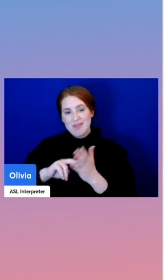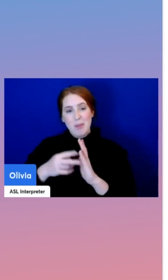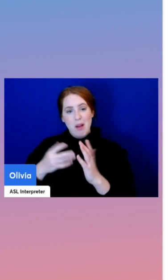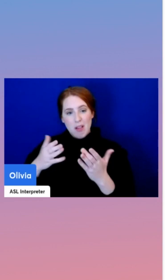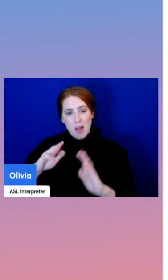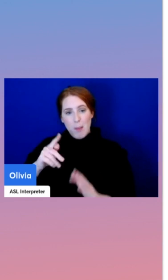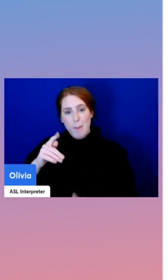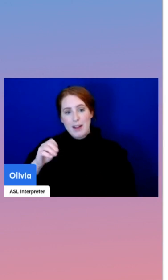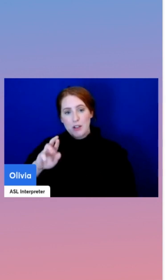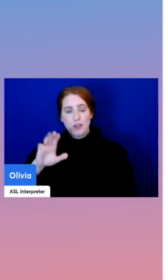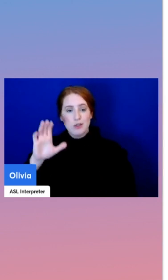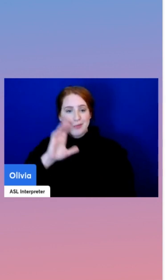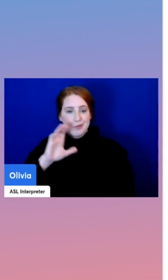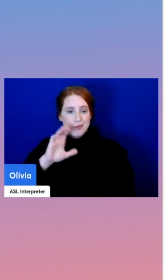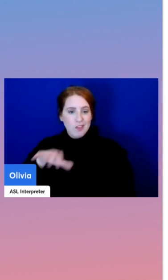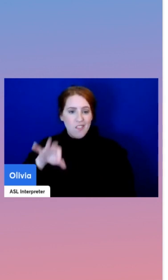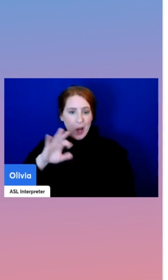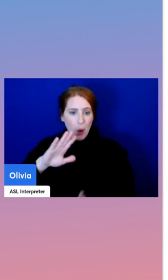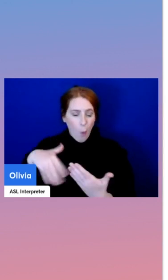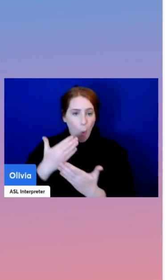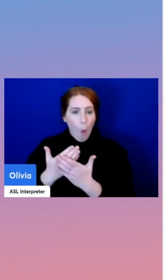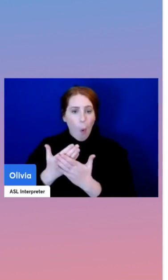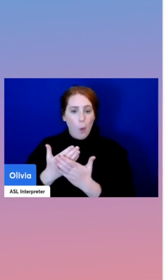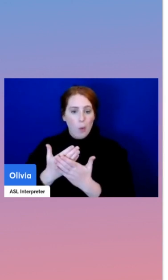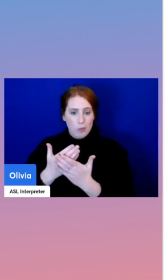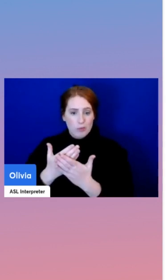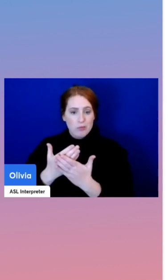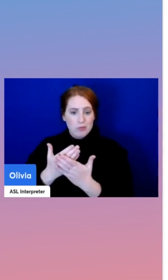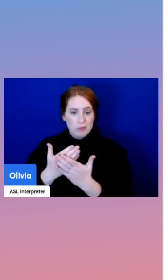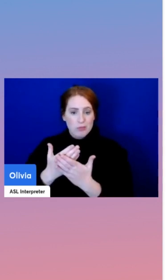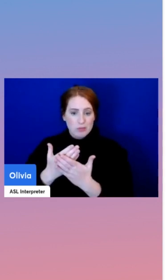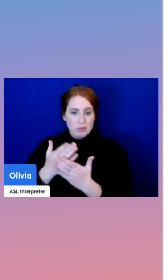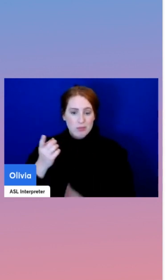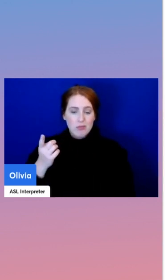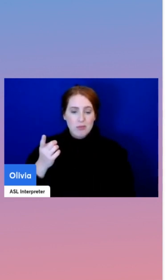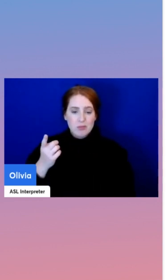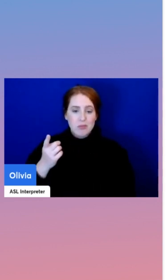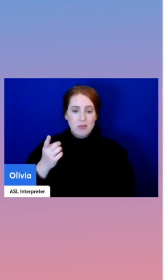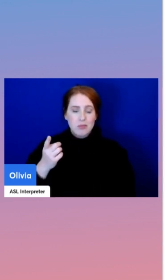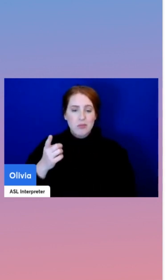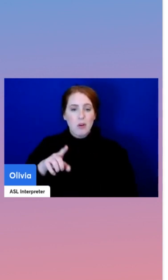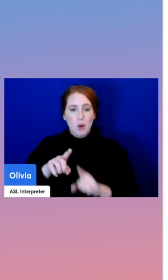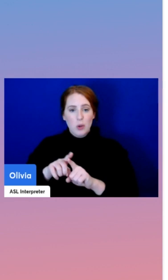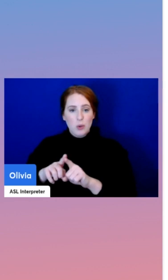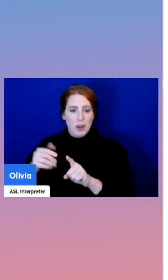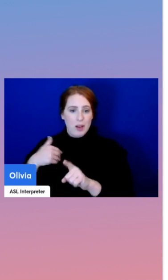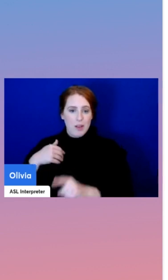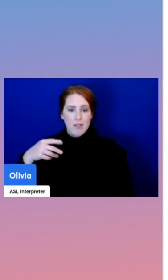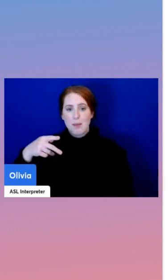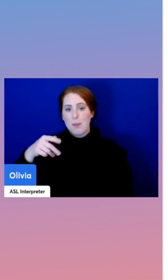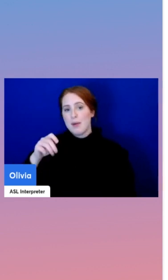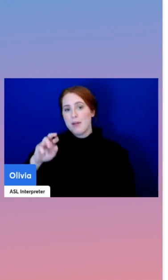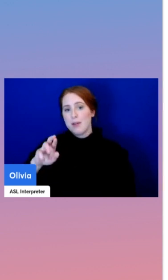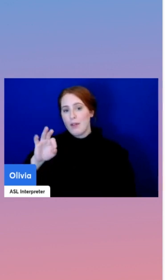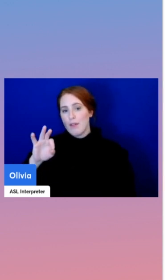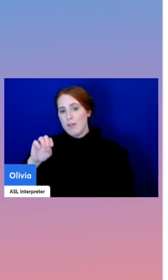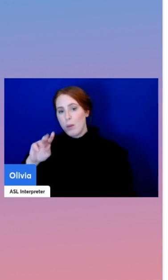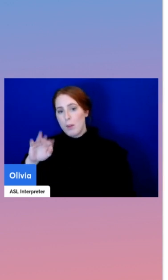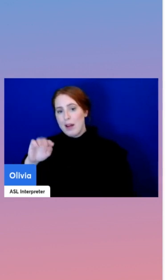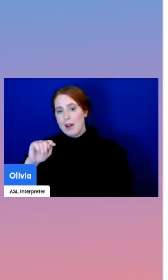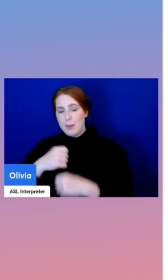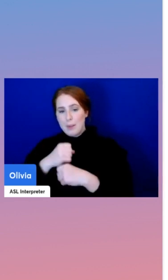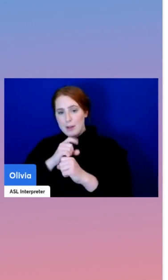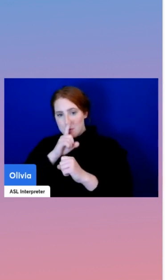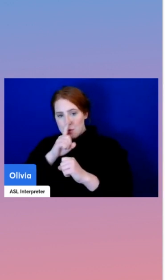required plugins and to download them, similar to what Terraform init is doing. Then I have a Packer format to make sure that my Packer configuration